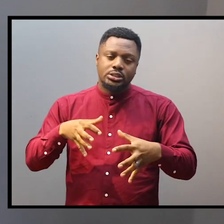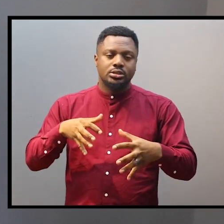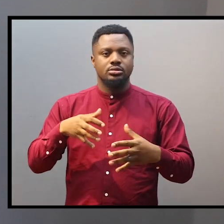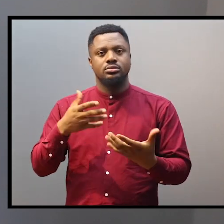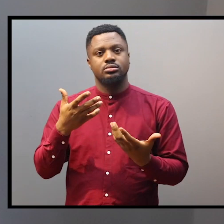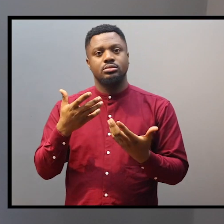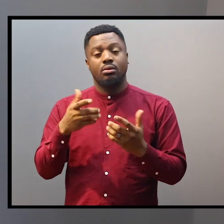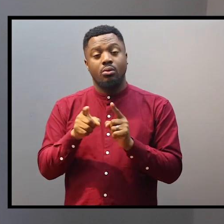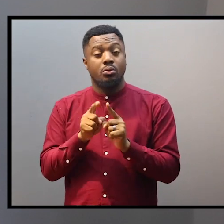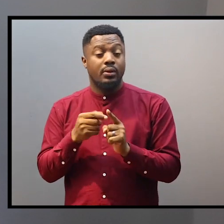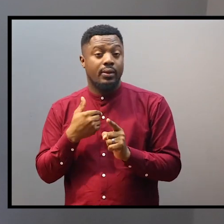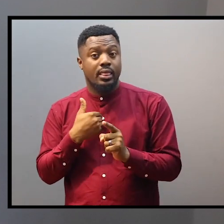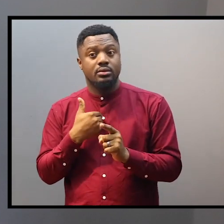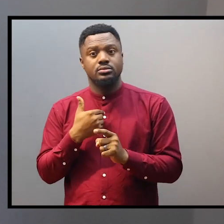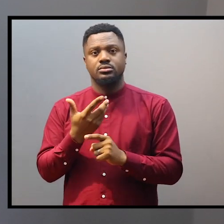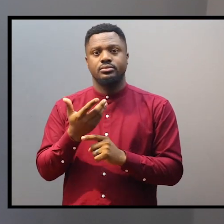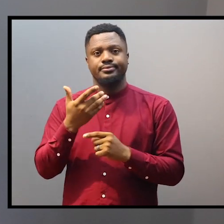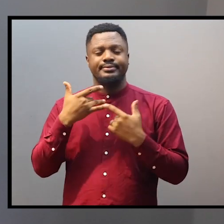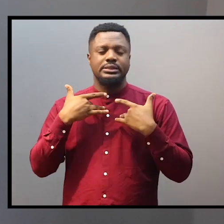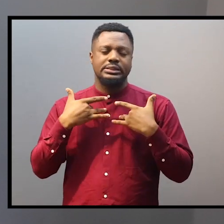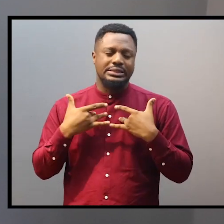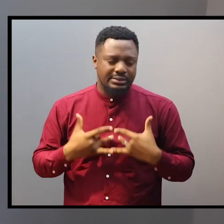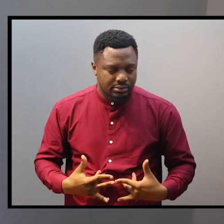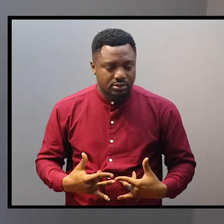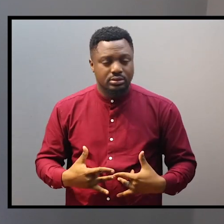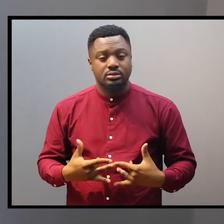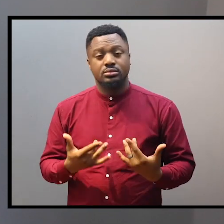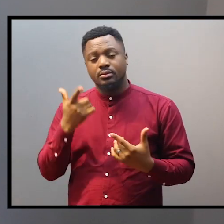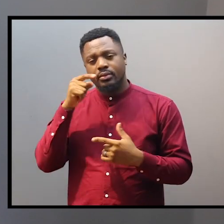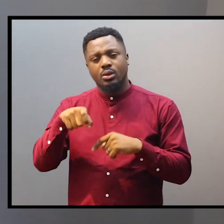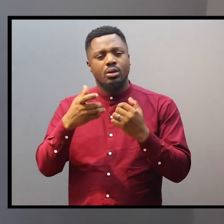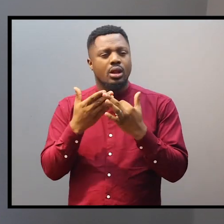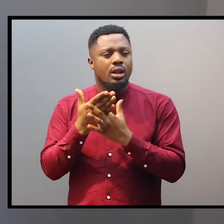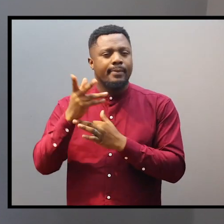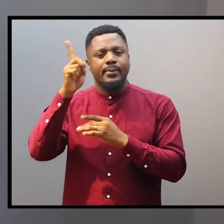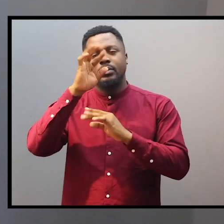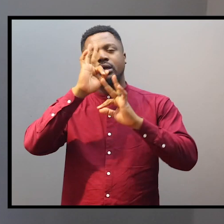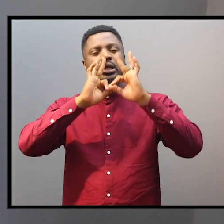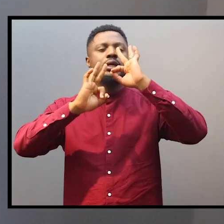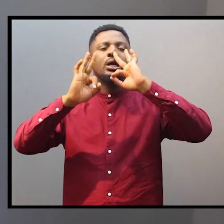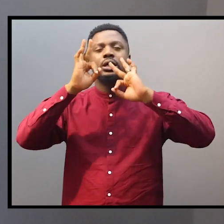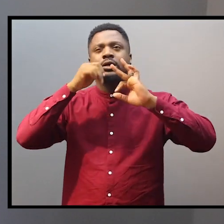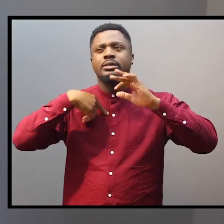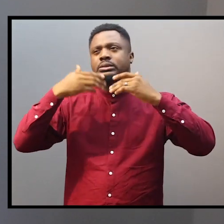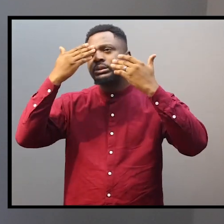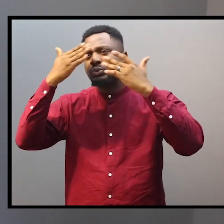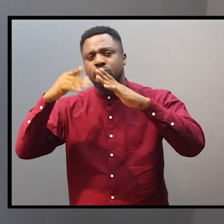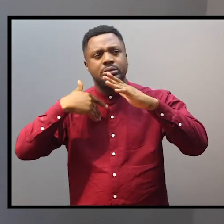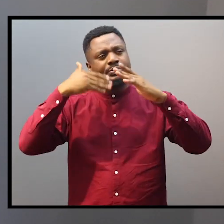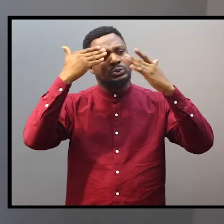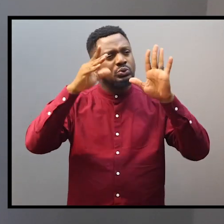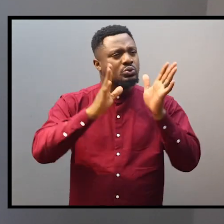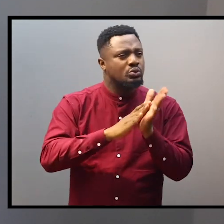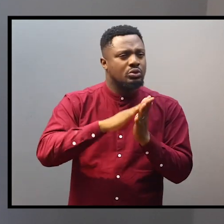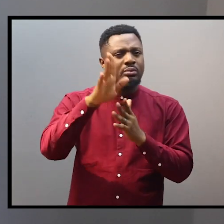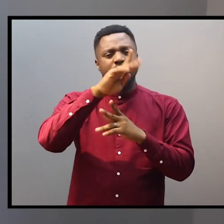seizures, and then they may also have depression. Also, because they go through a lot of frustration as they are going